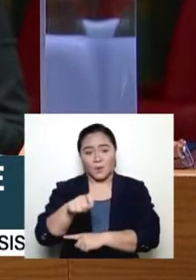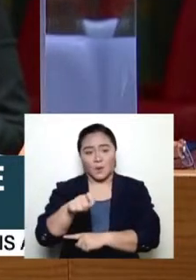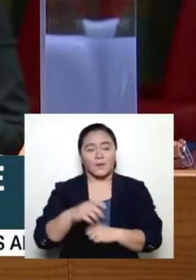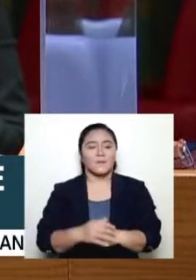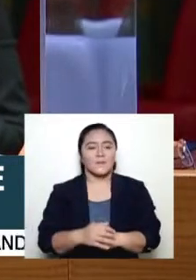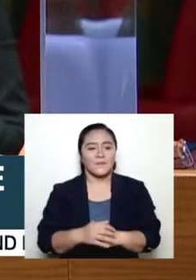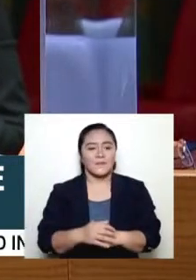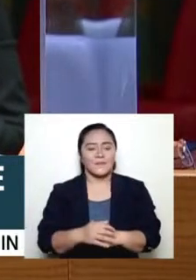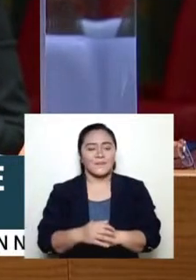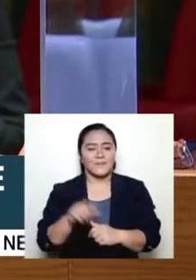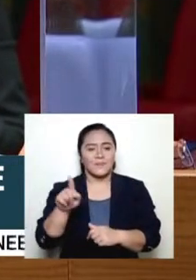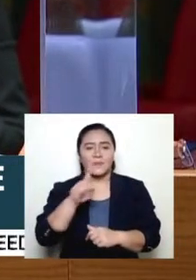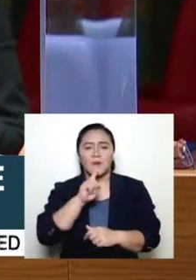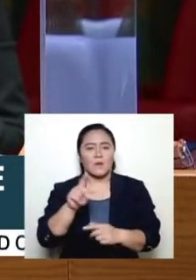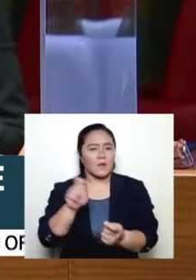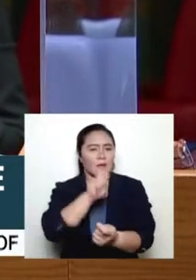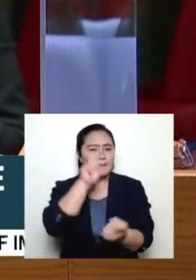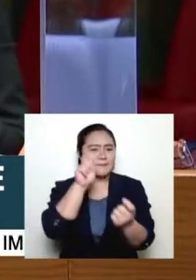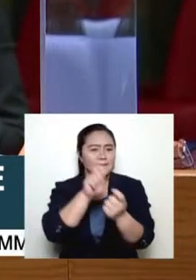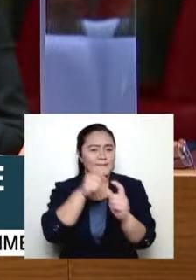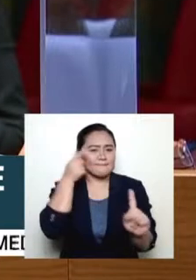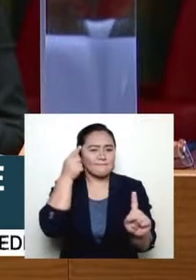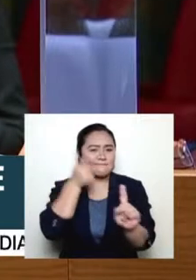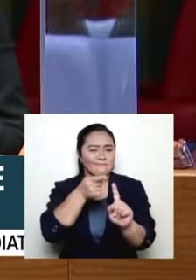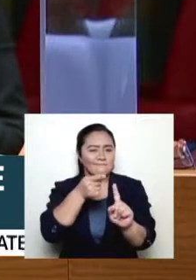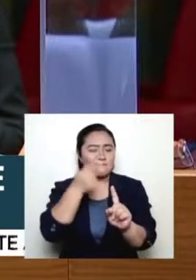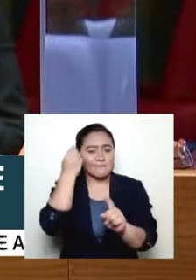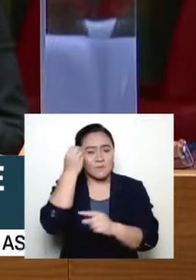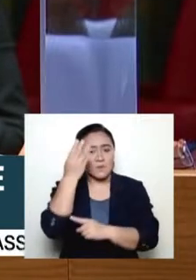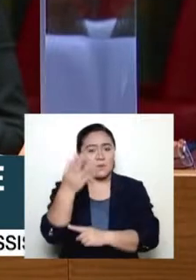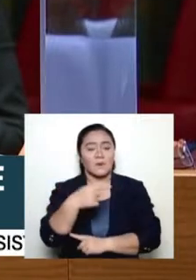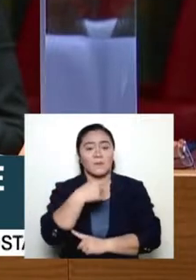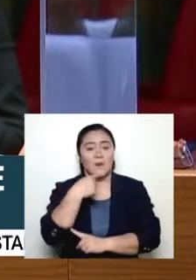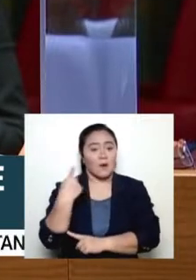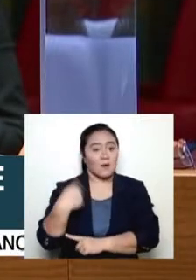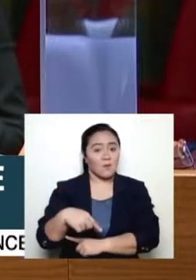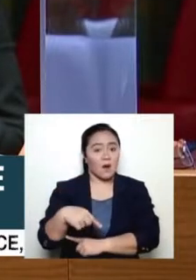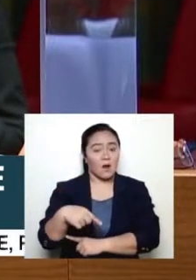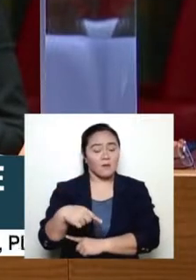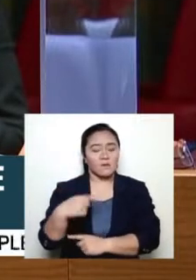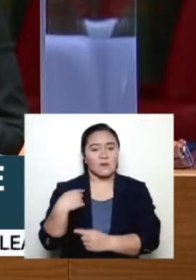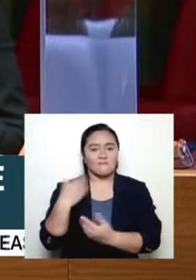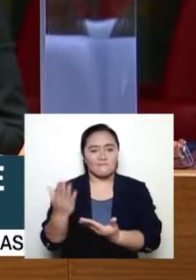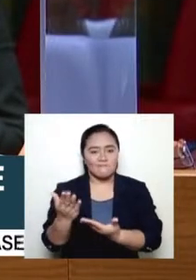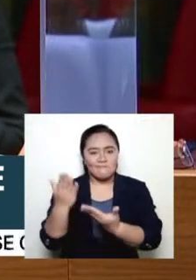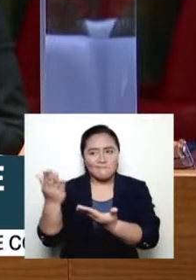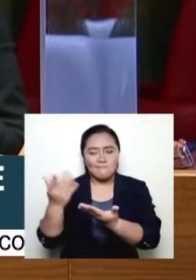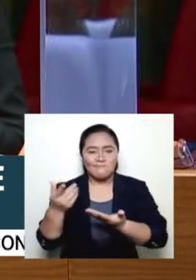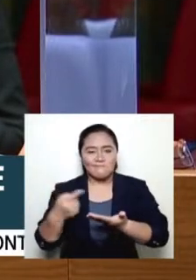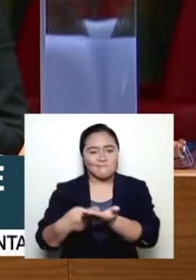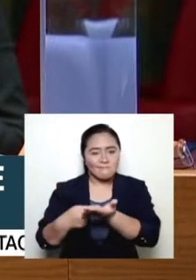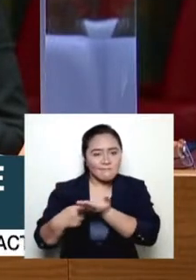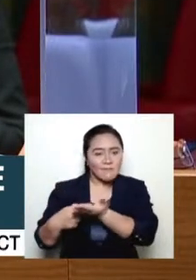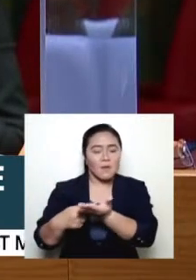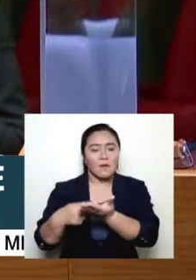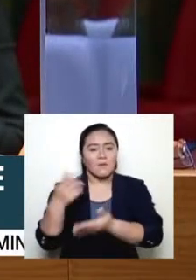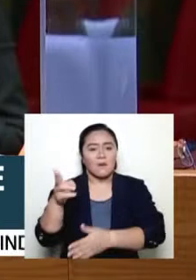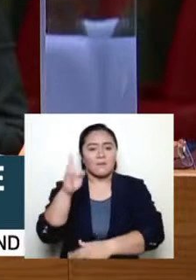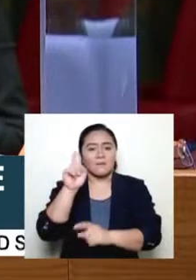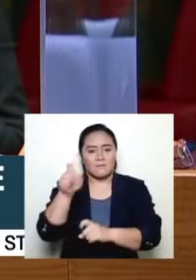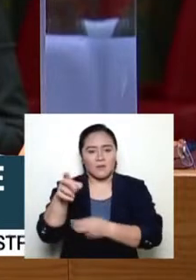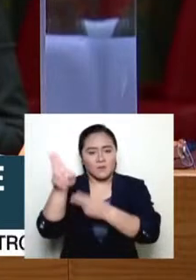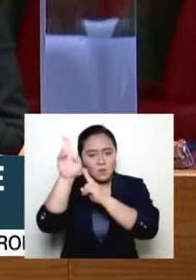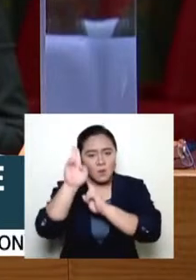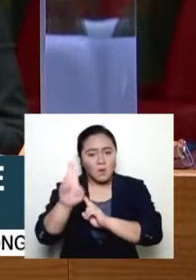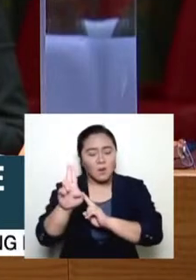Very specifically, we call for the Russian Federation to agree to and honor in good faith Ukrainian